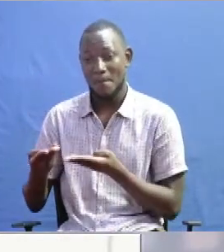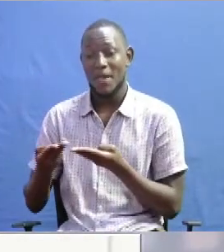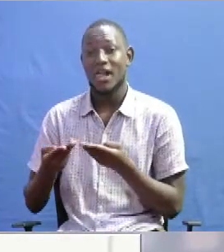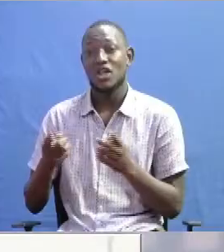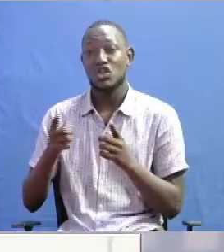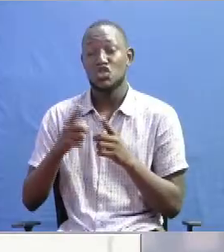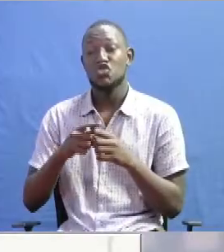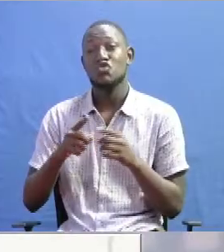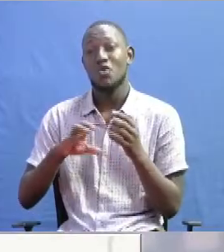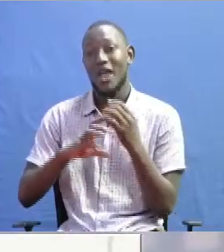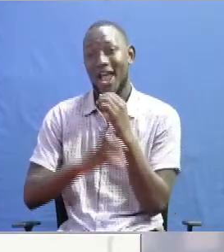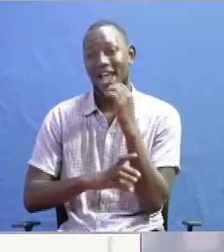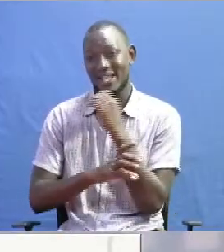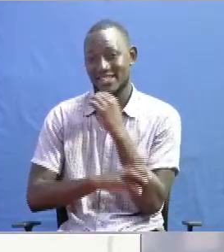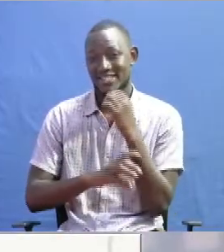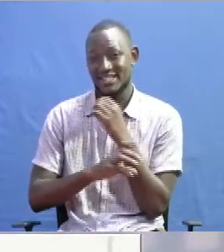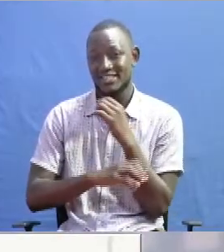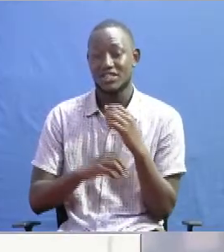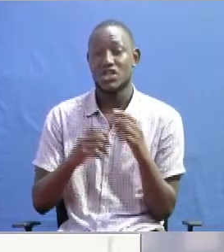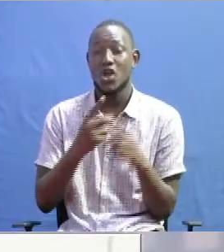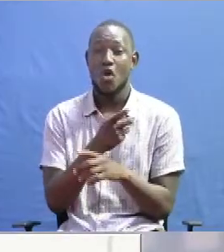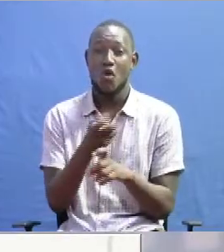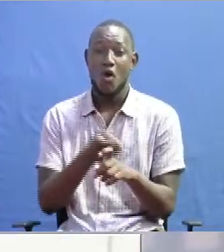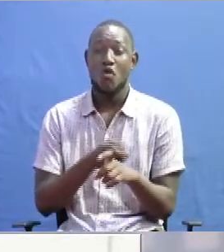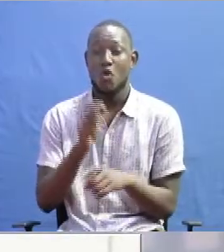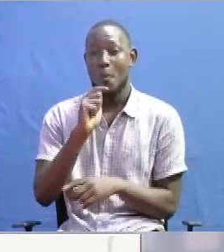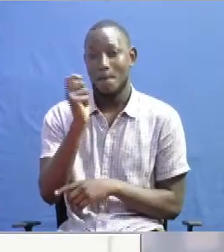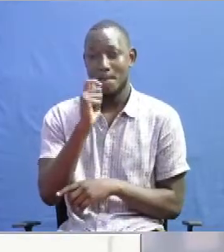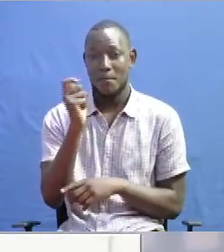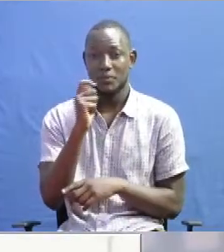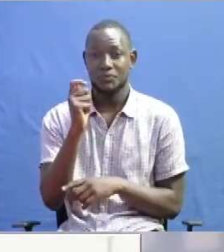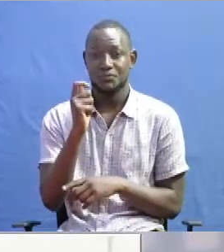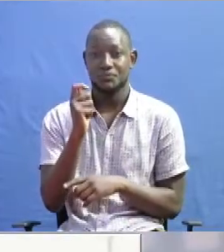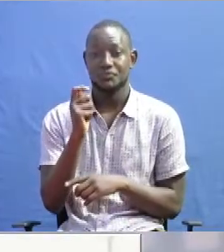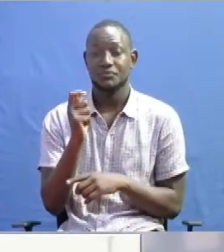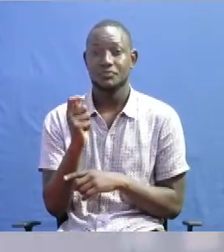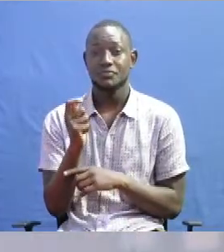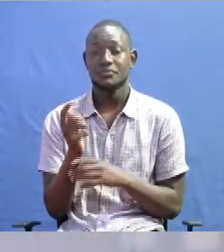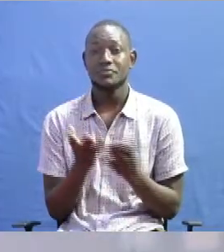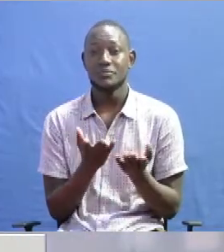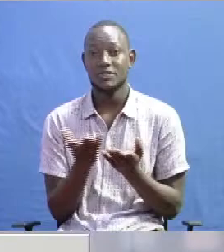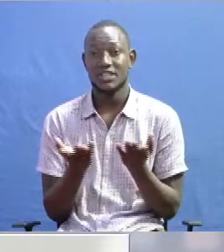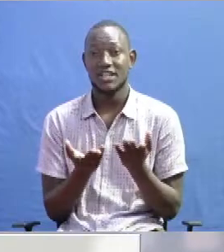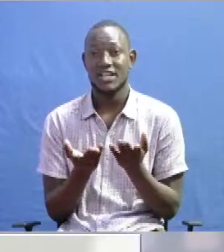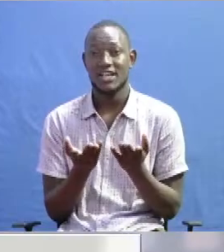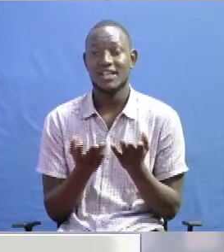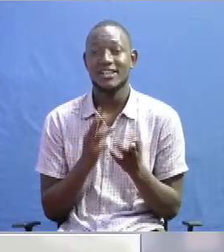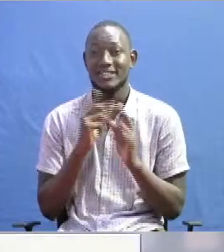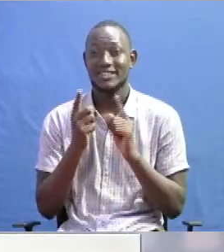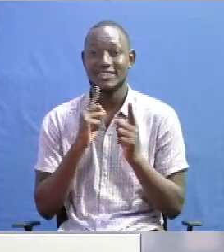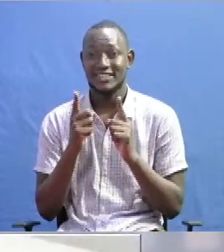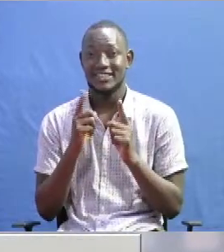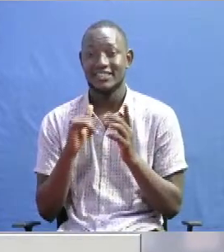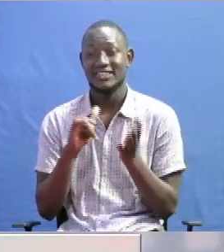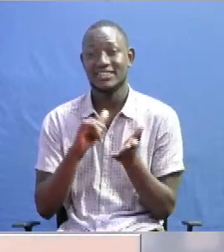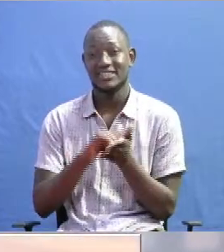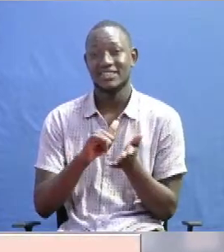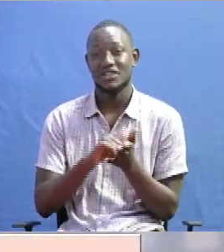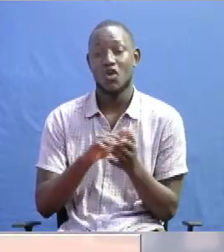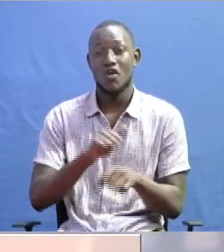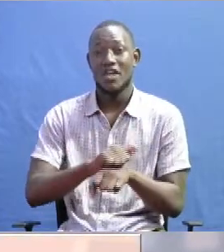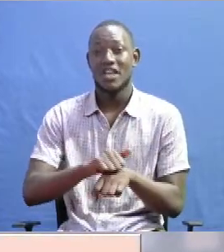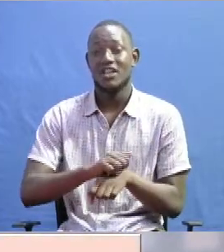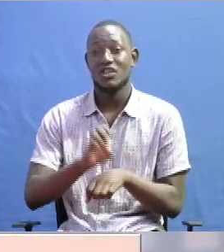the non-discrimination aspect of it, which under this clause 100 and Article 104 of the East